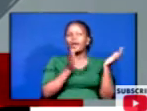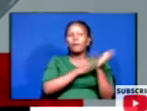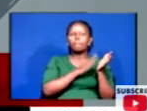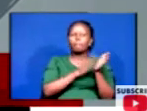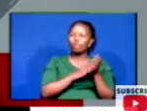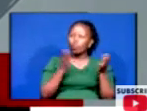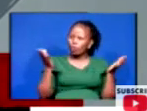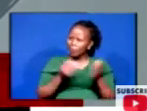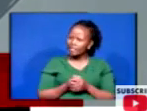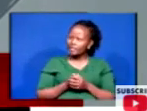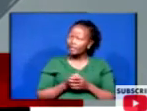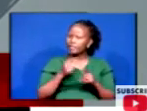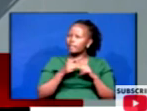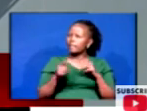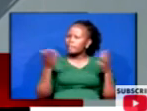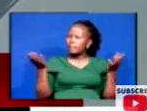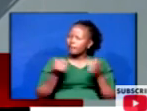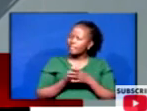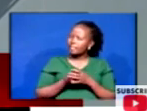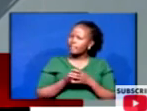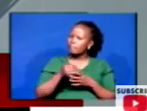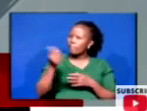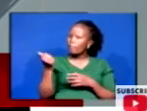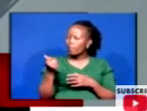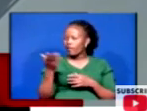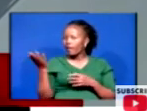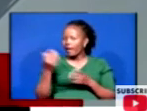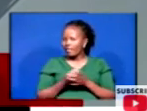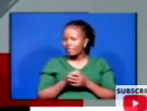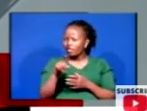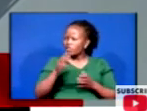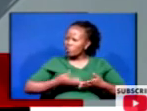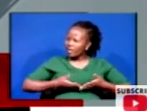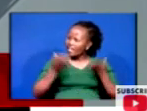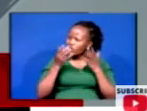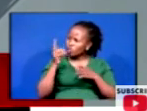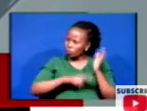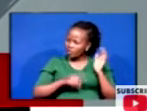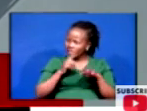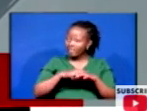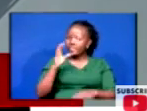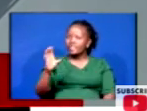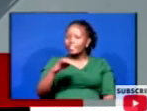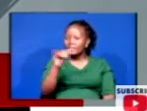But Swaka, what was your reaction when, you know, CJ Martha Koome said, you know,